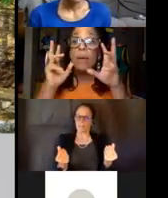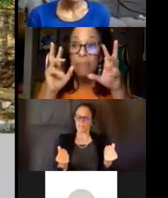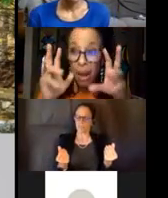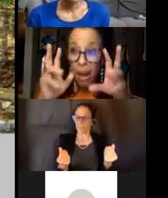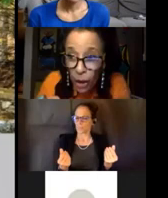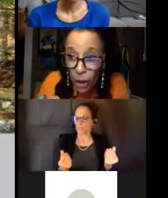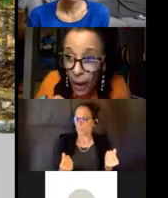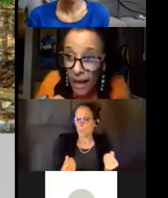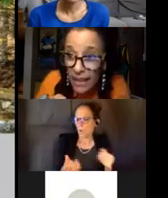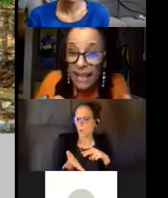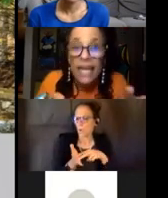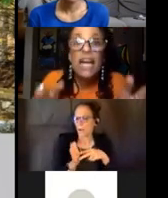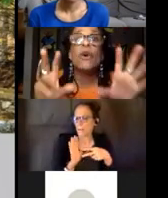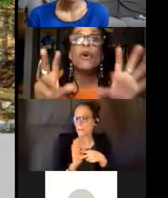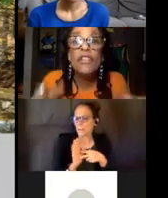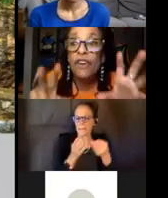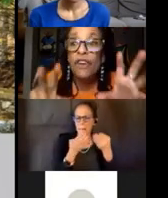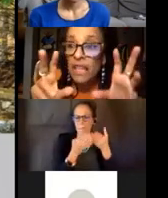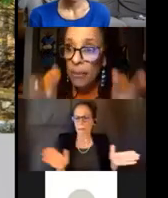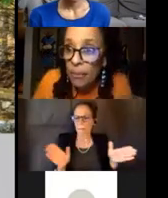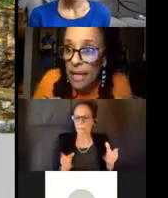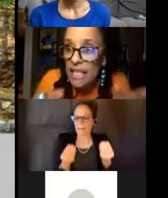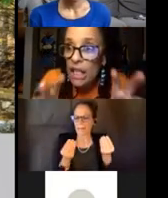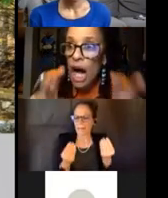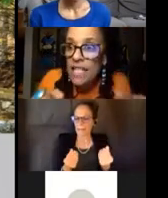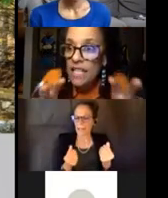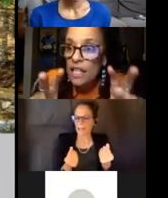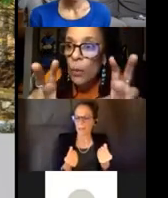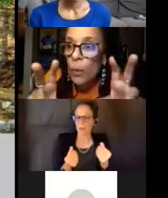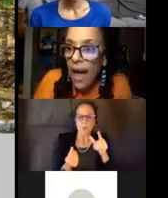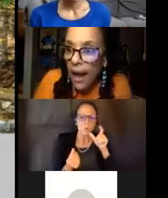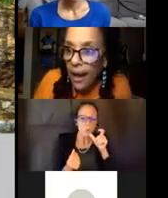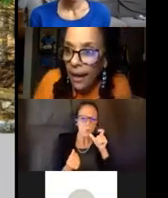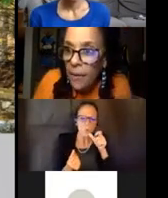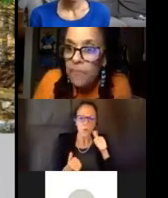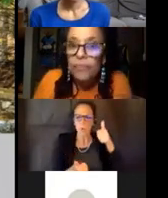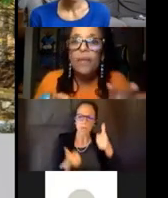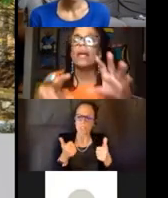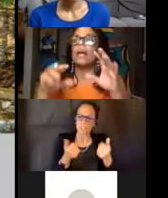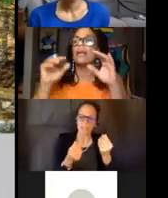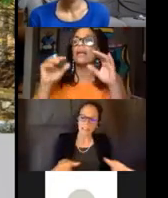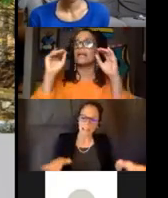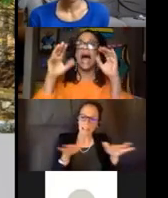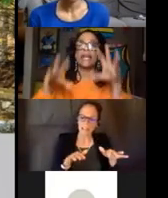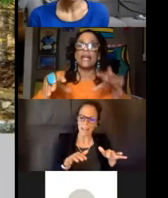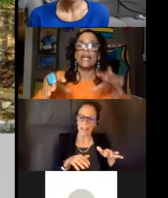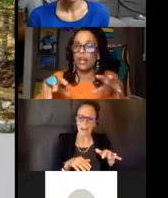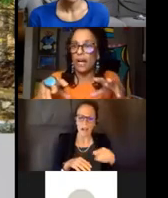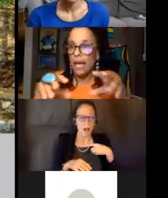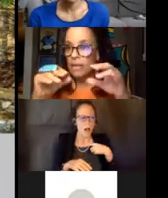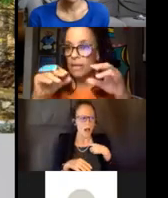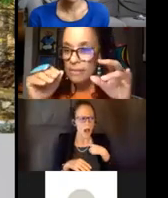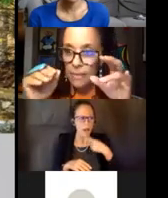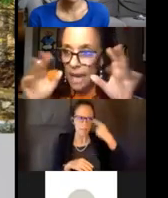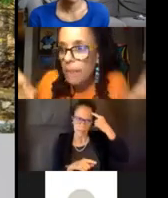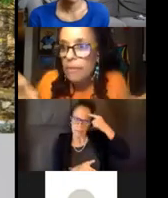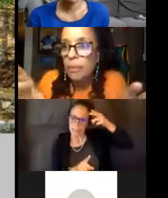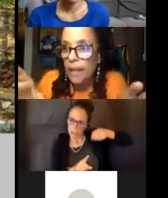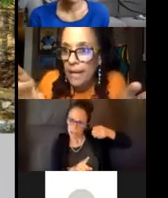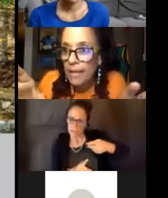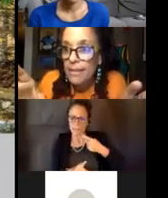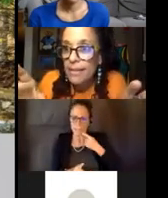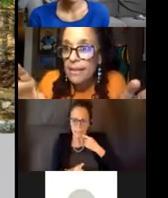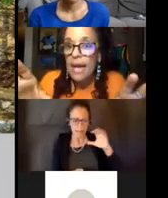if I remember correctly, Christopher Columbus lost his way and then got here and misnamed